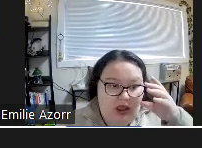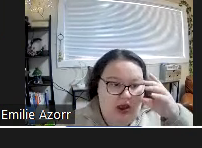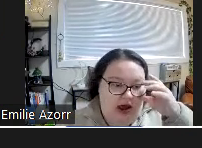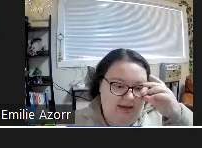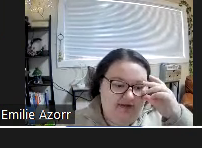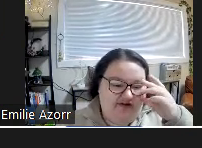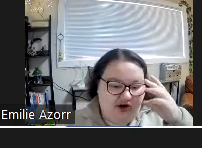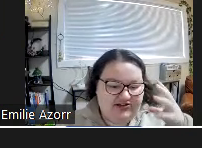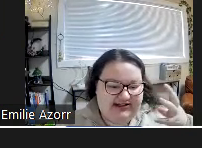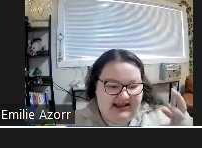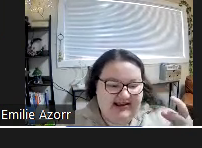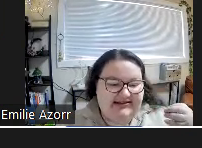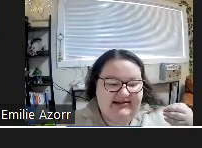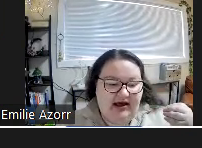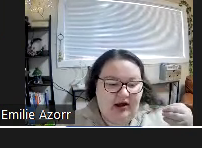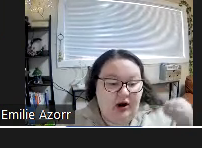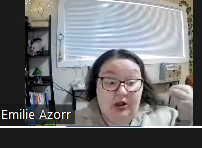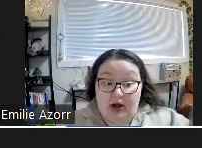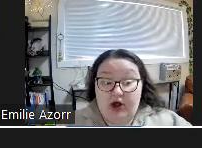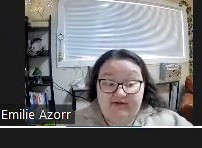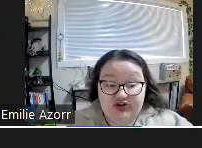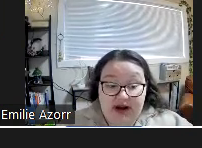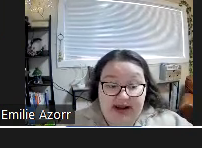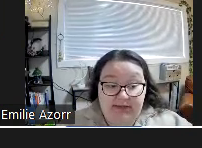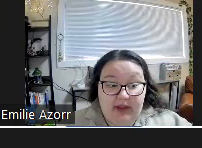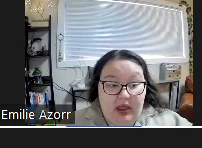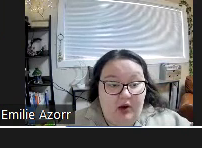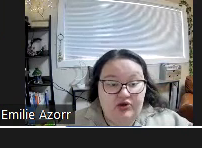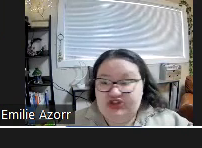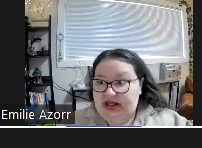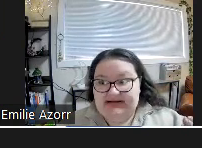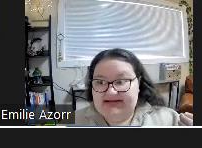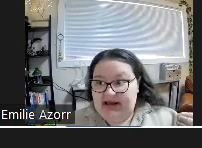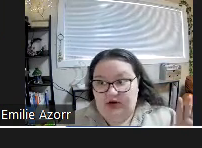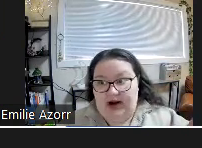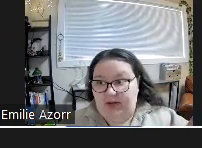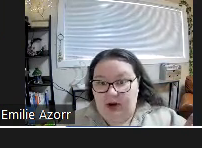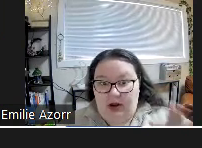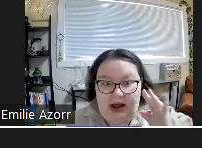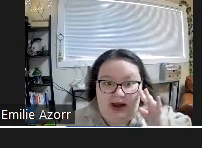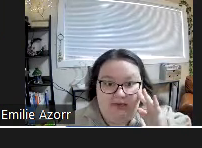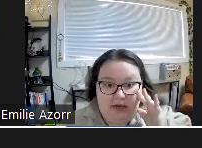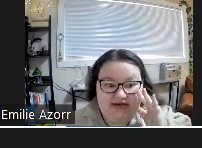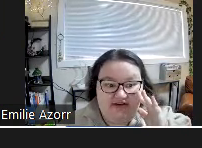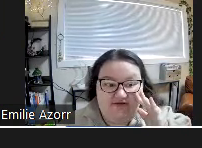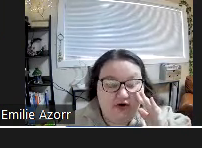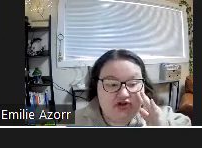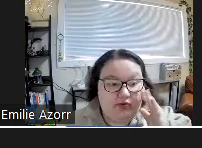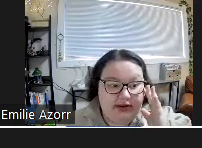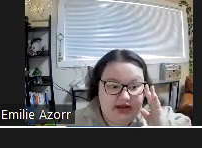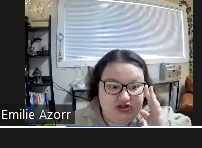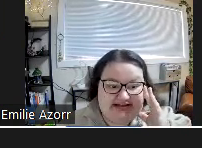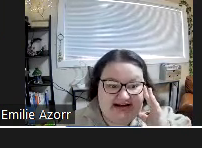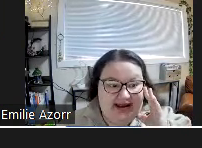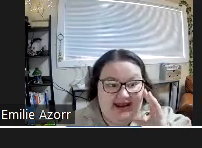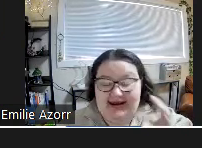for. The first is our long COVID training, which is incredible. If folks